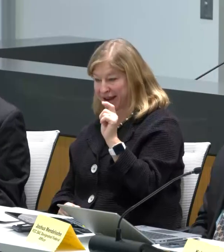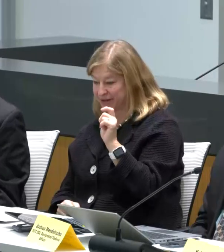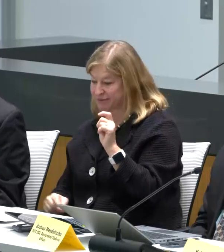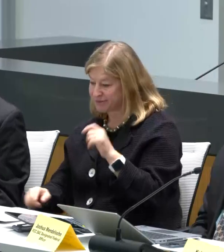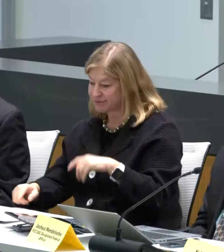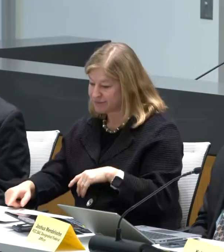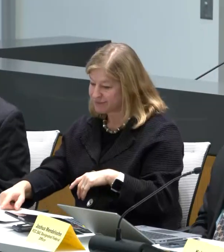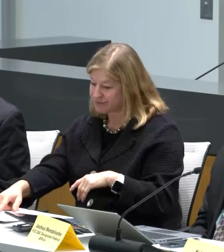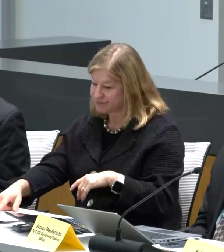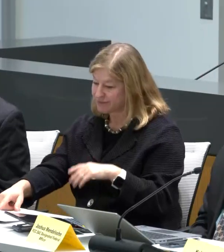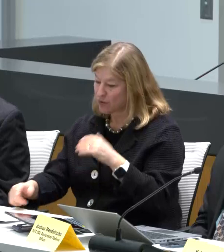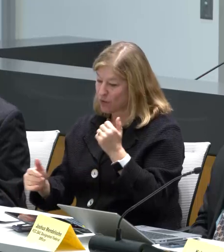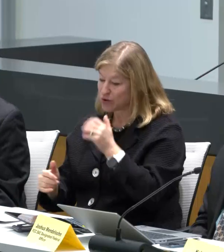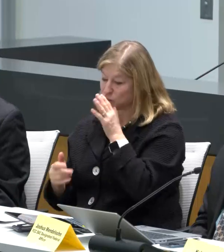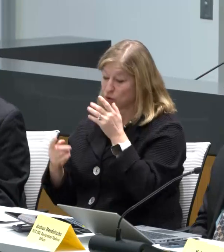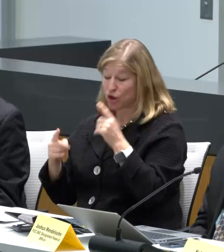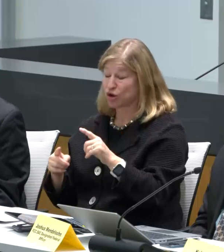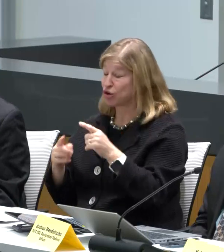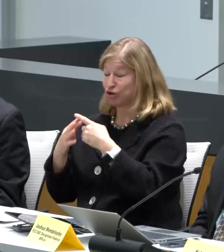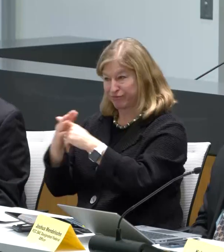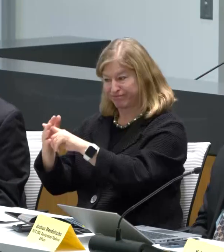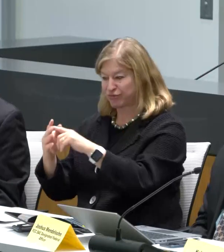fourth triennial update.